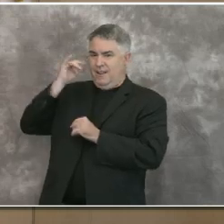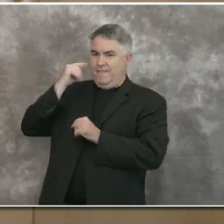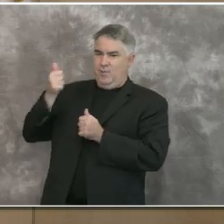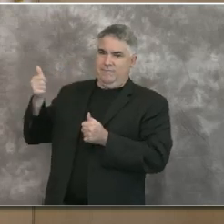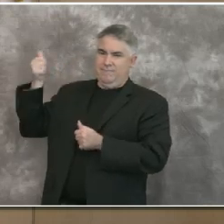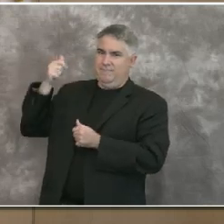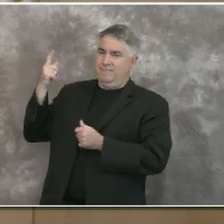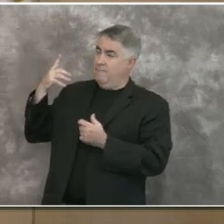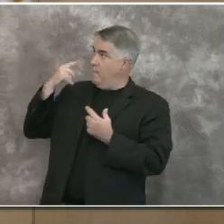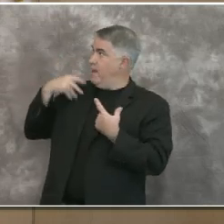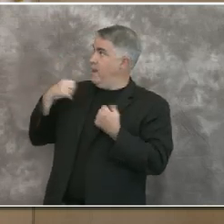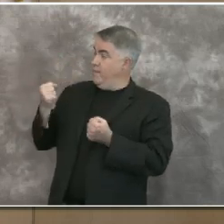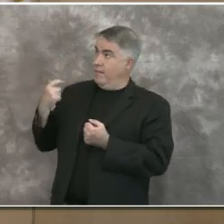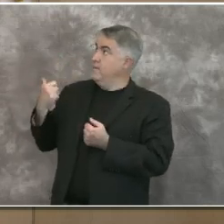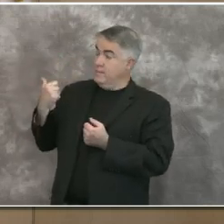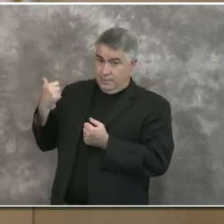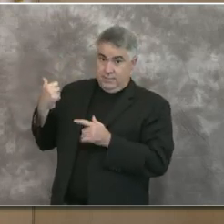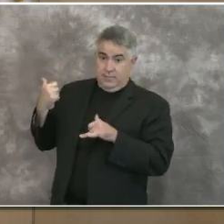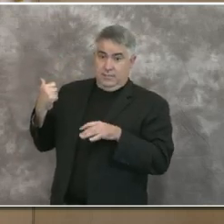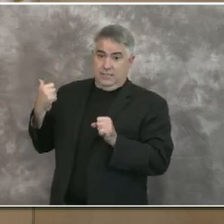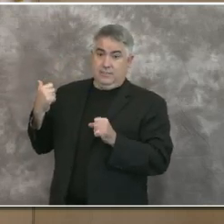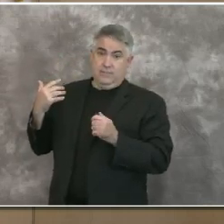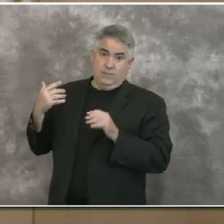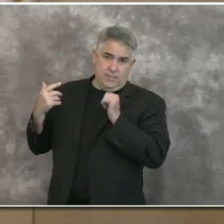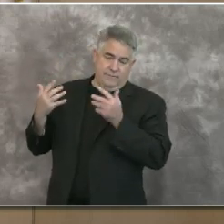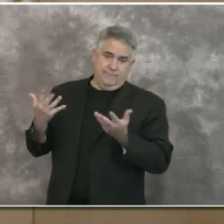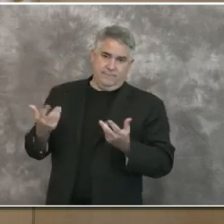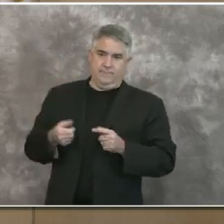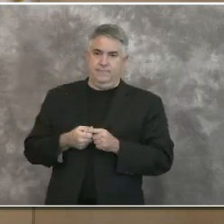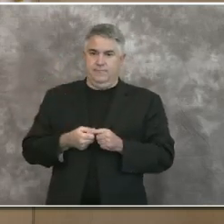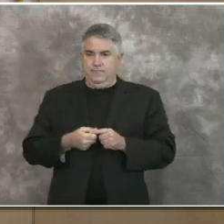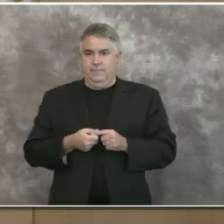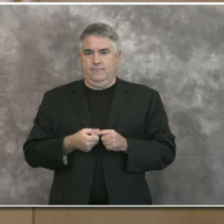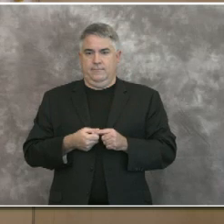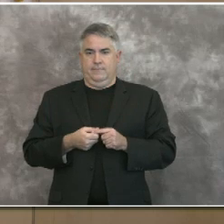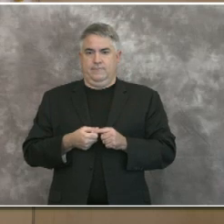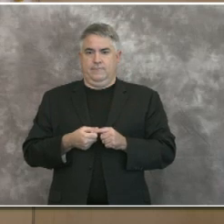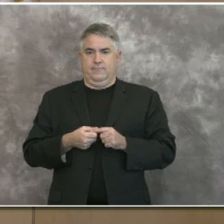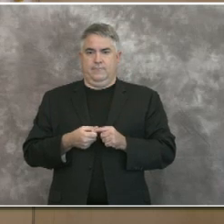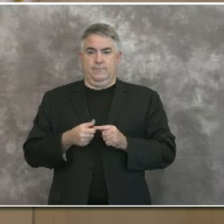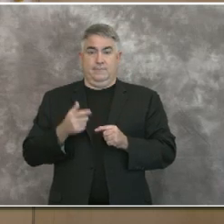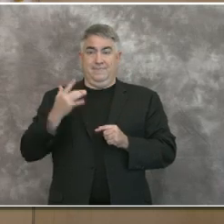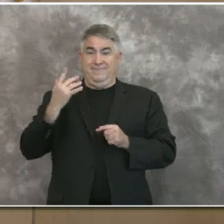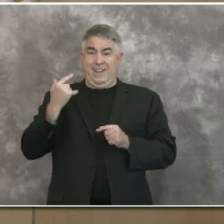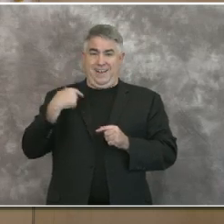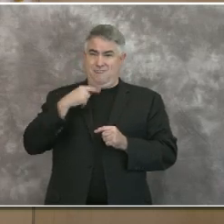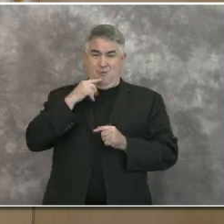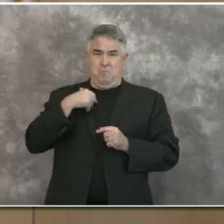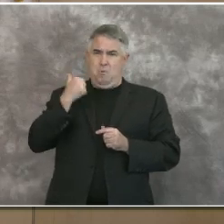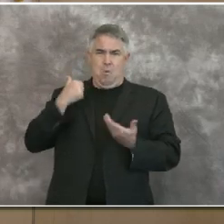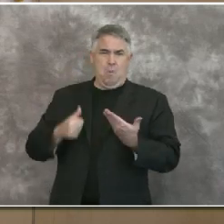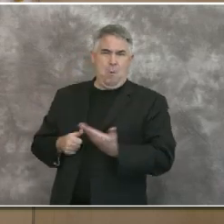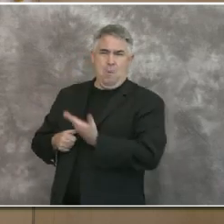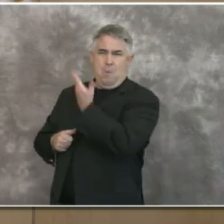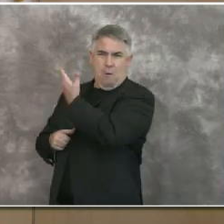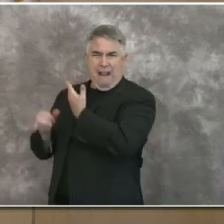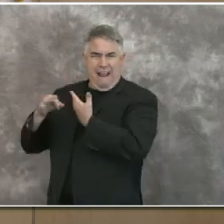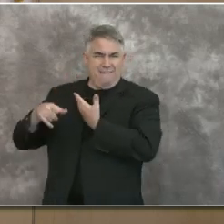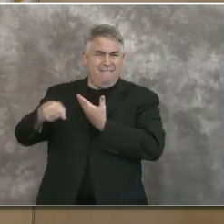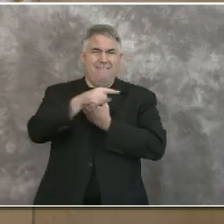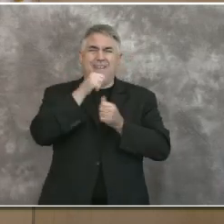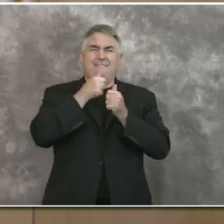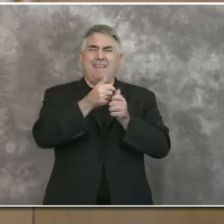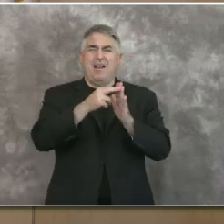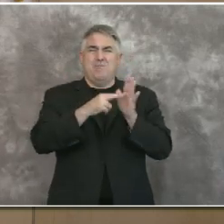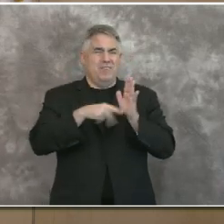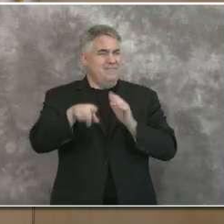is currently under consideration and would not have been possible without the efforts of the entire community to combat